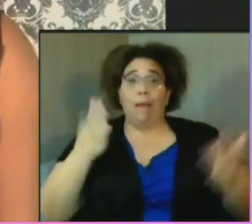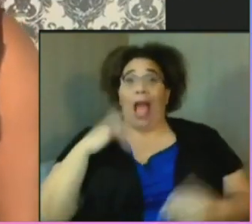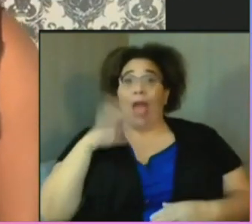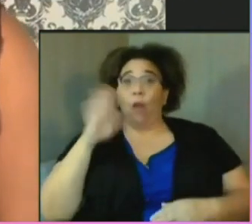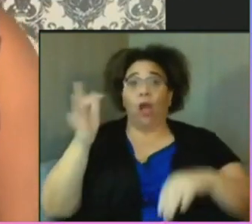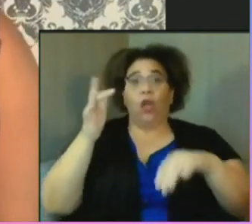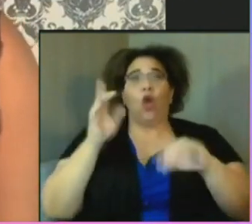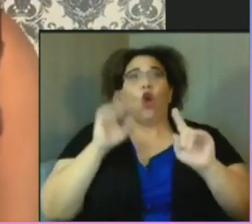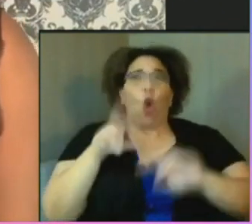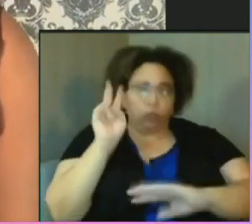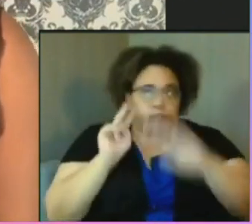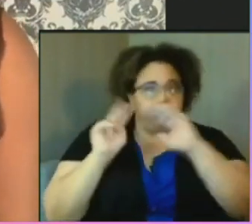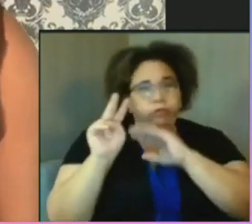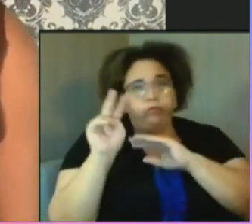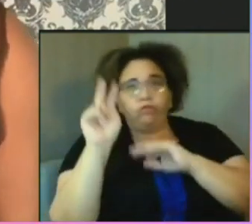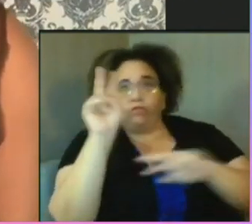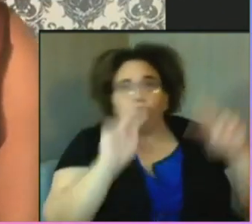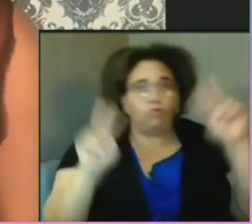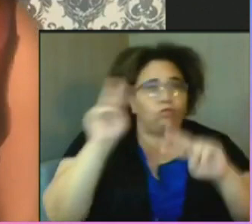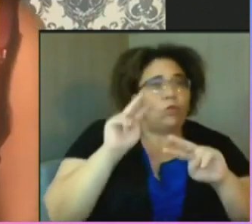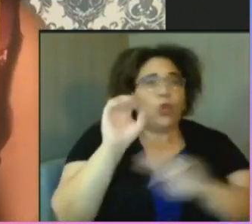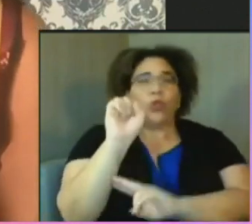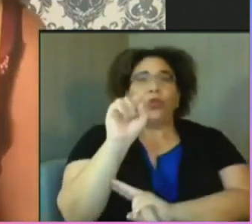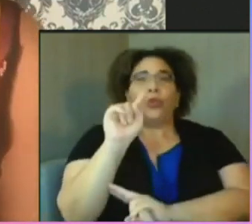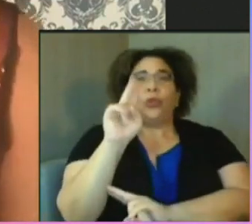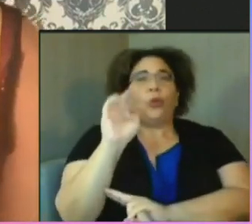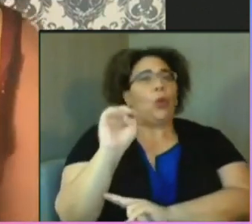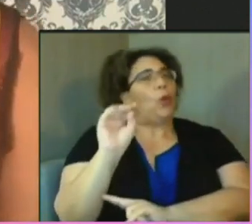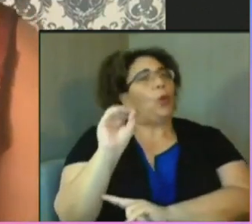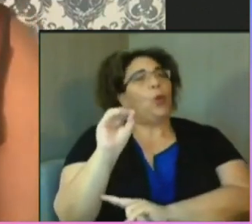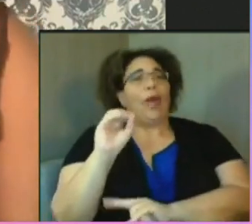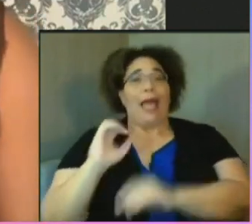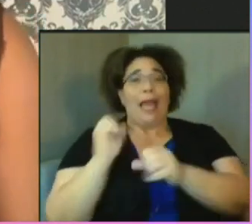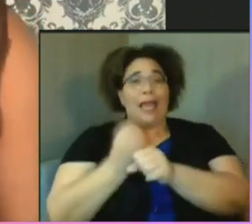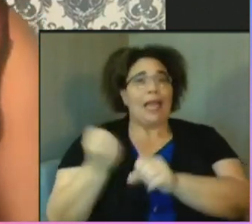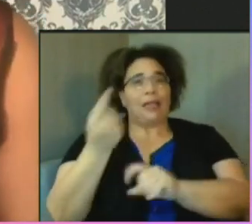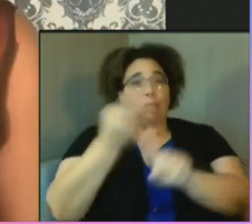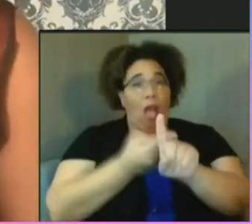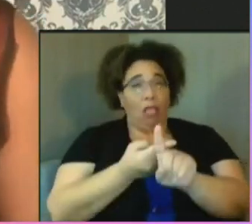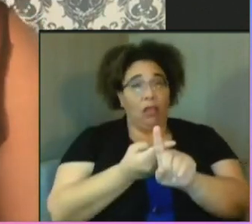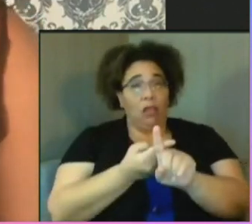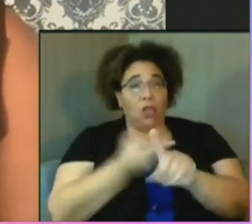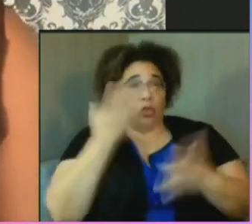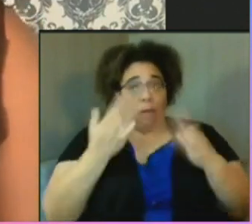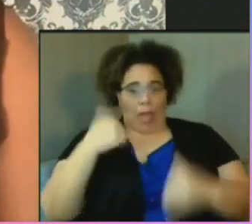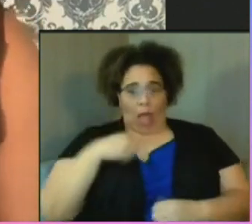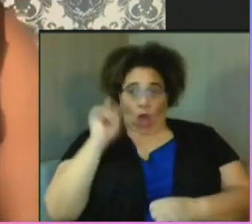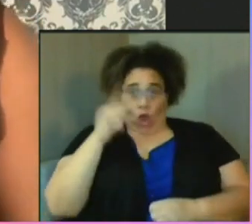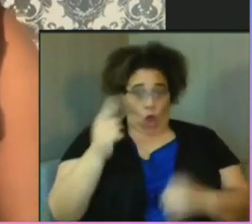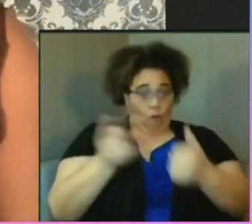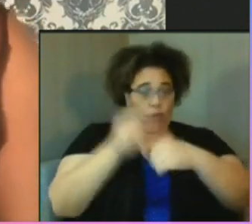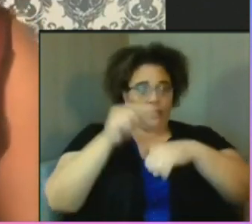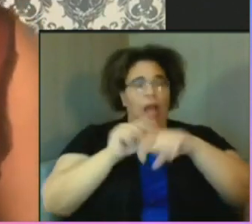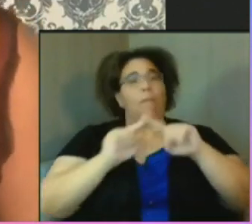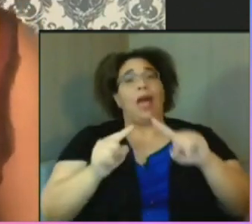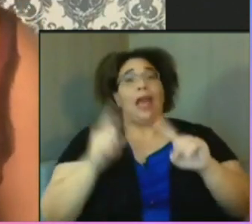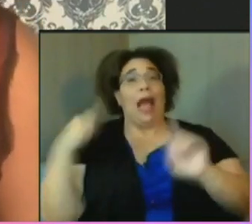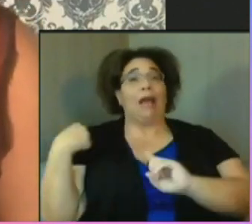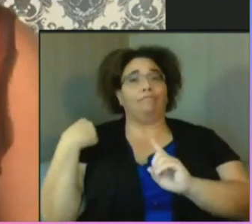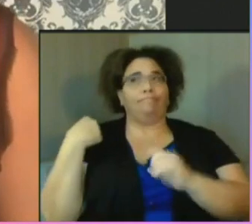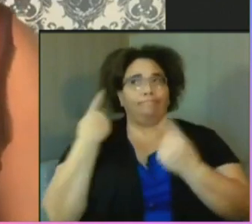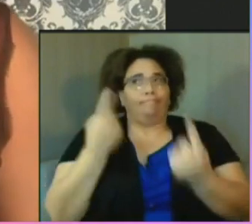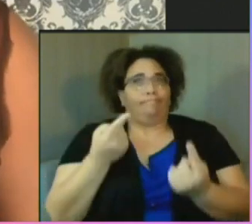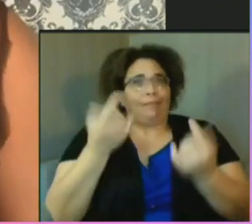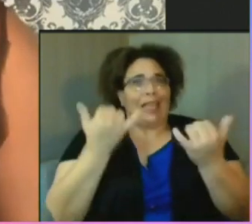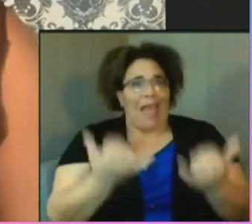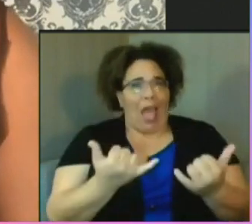end up going to record in the studio next month just because Greene Space isn't going to open, so why not me go in personally? But until that time,